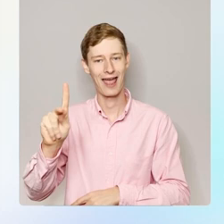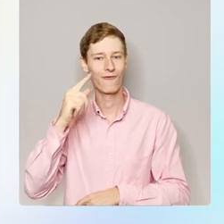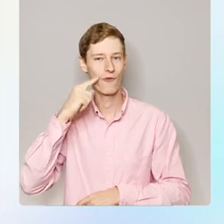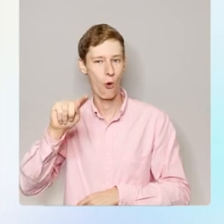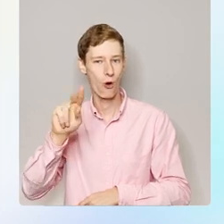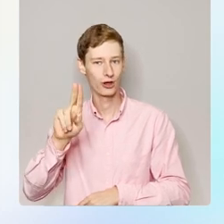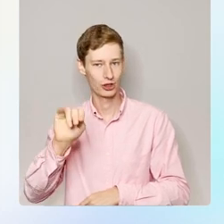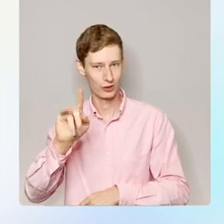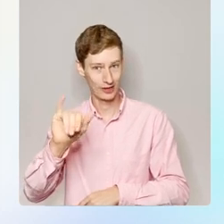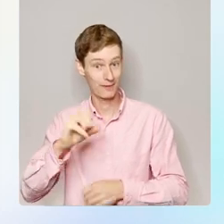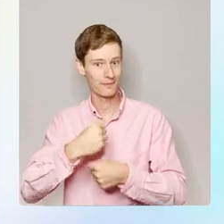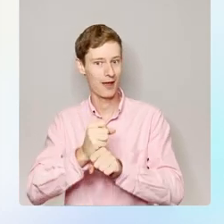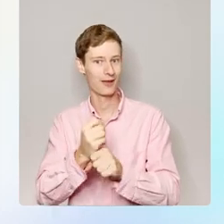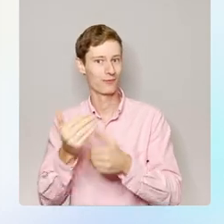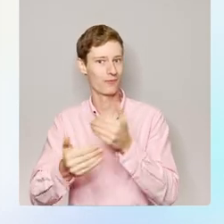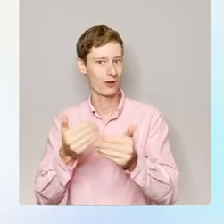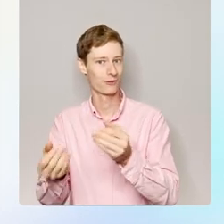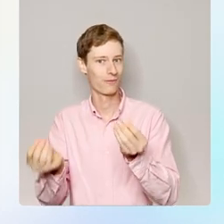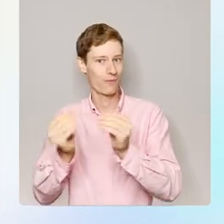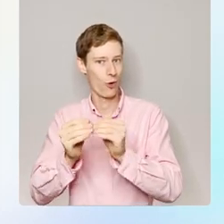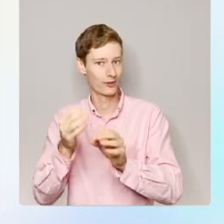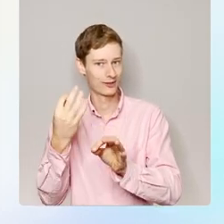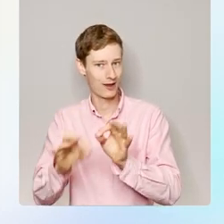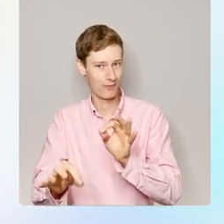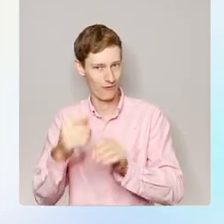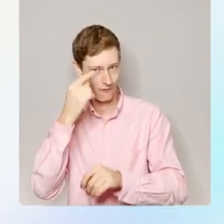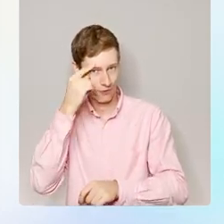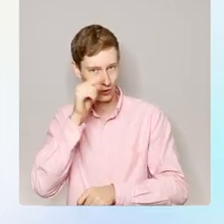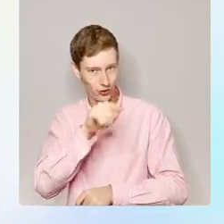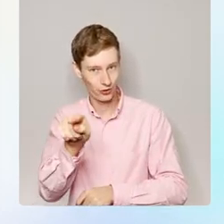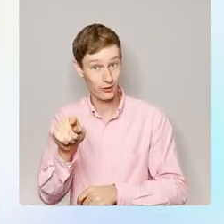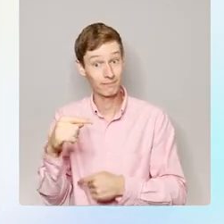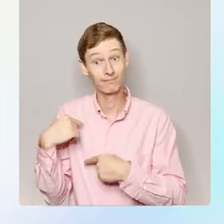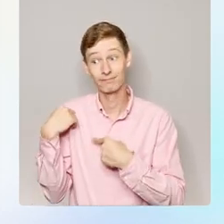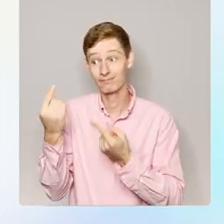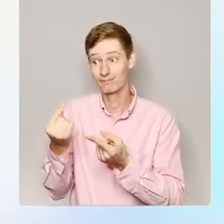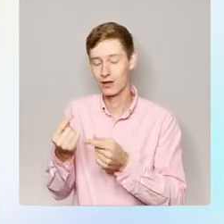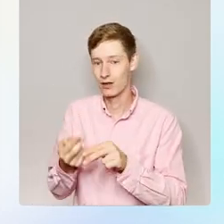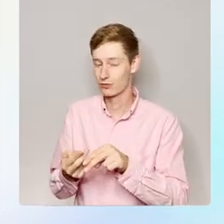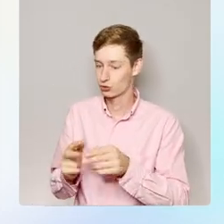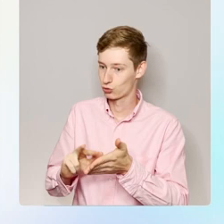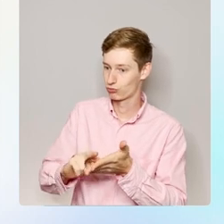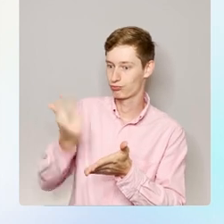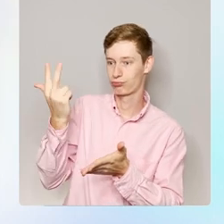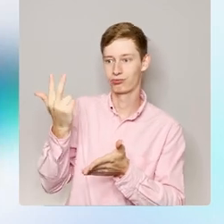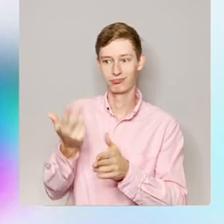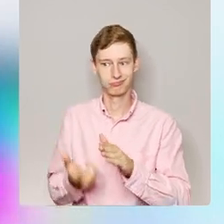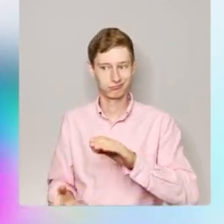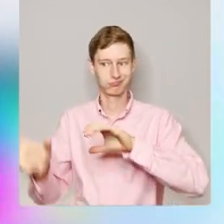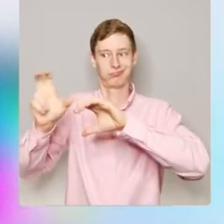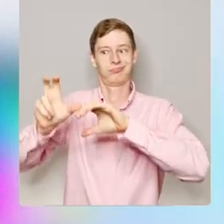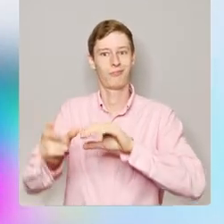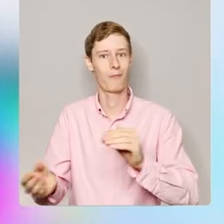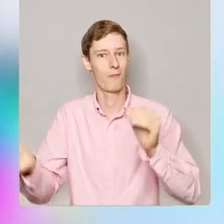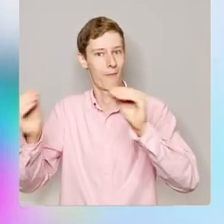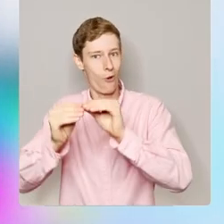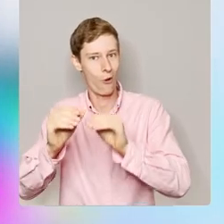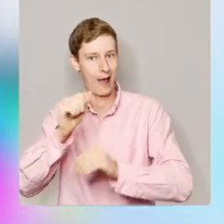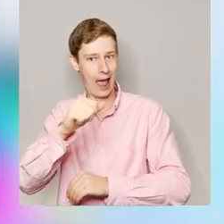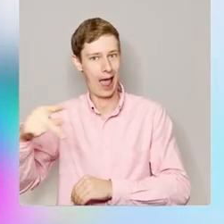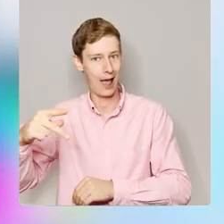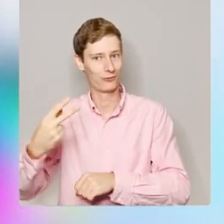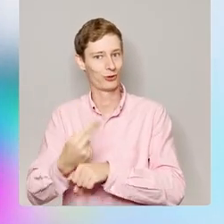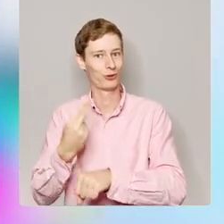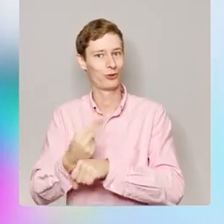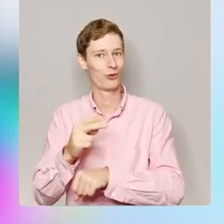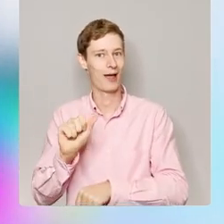simplify development for you. And since then, the number of apps with Meta Avatars has tripled. And now,